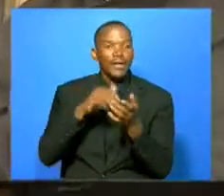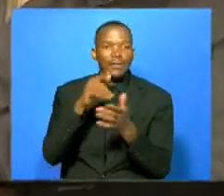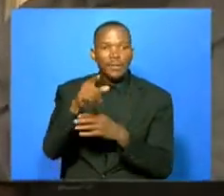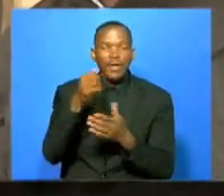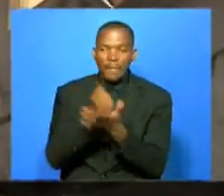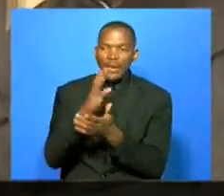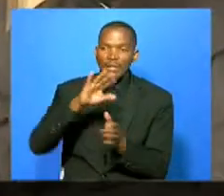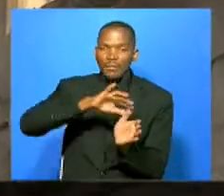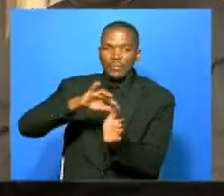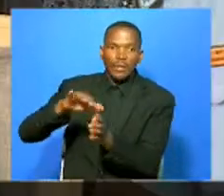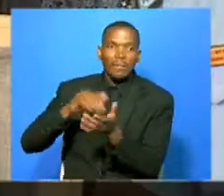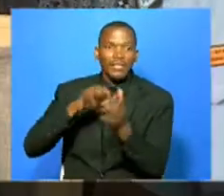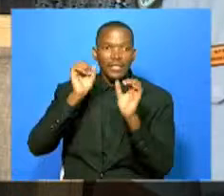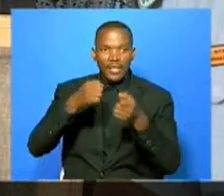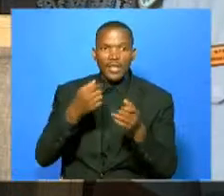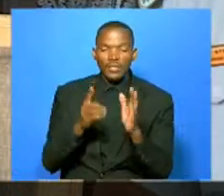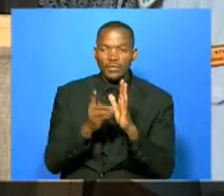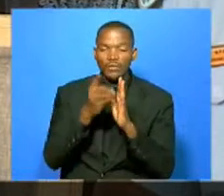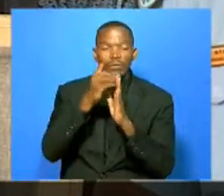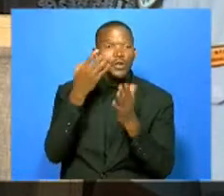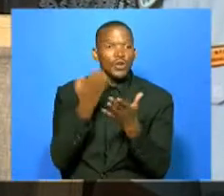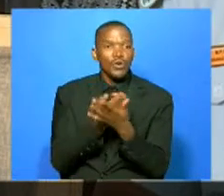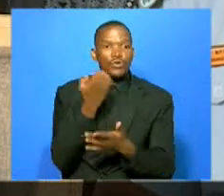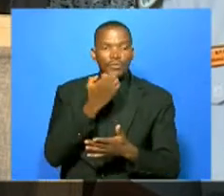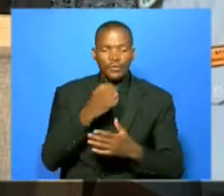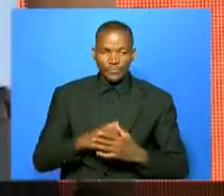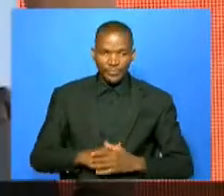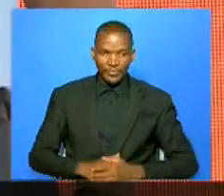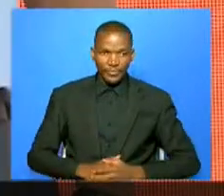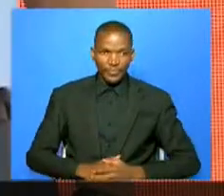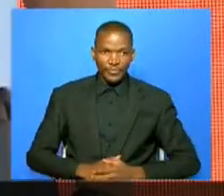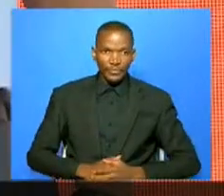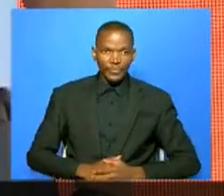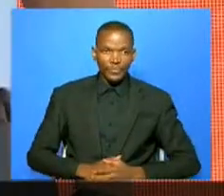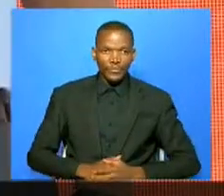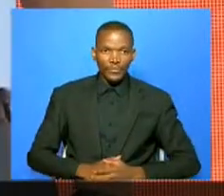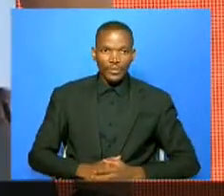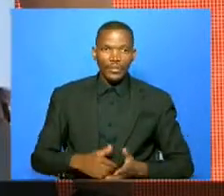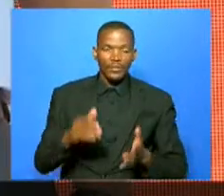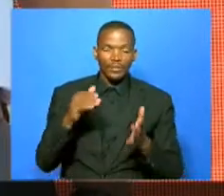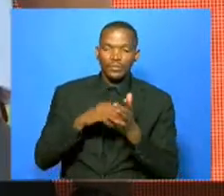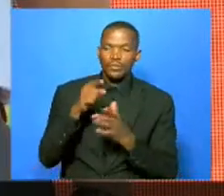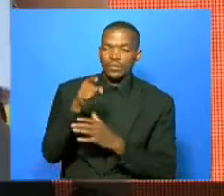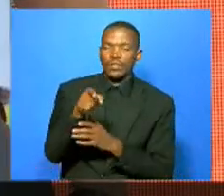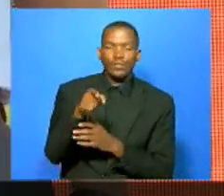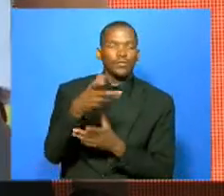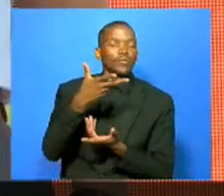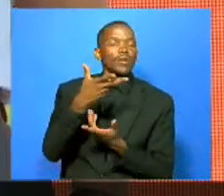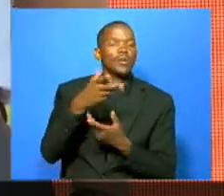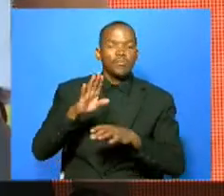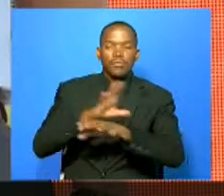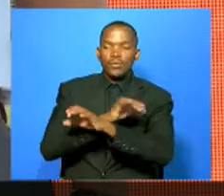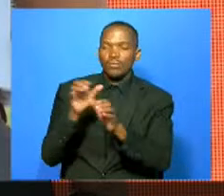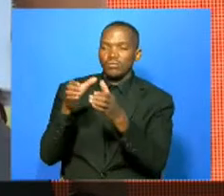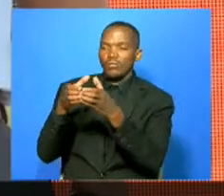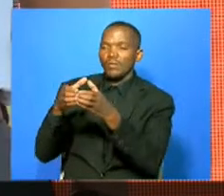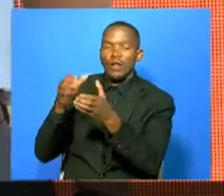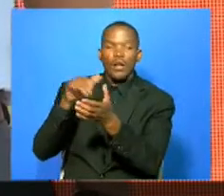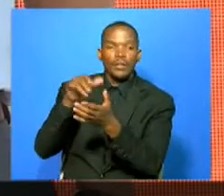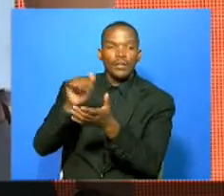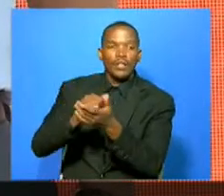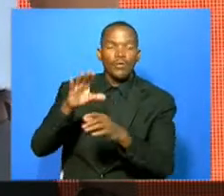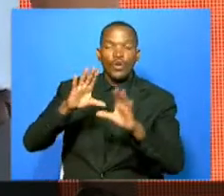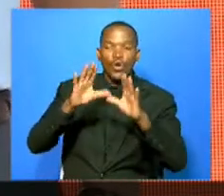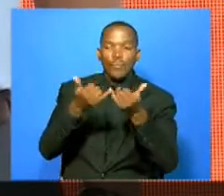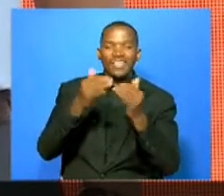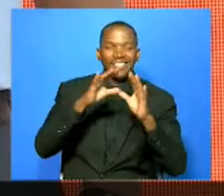le bokgoni jwa go kakabakanya le go godisa itsholelo. The informal sector and many members of the community face